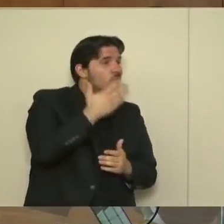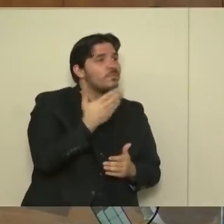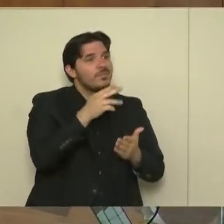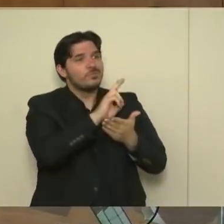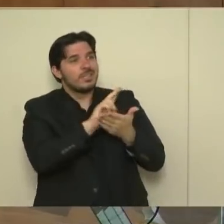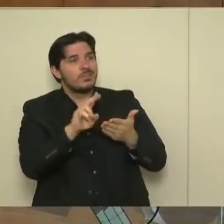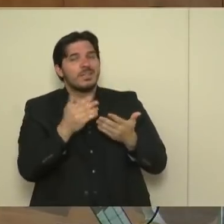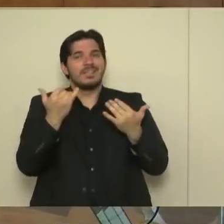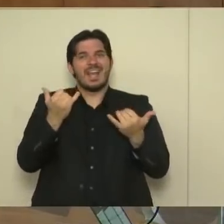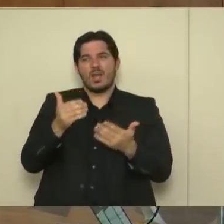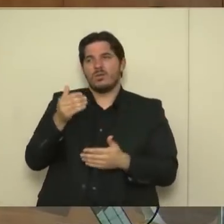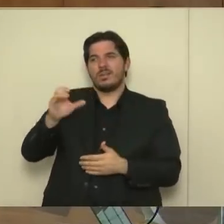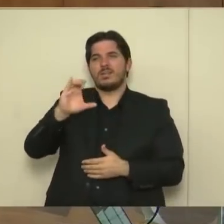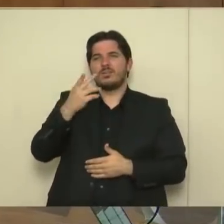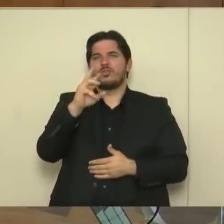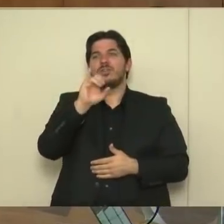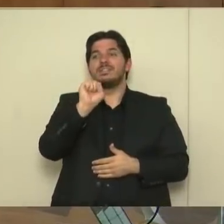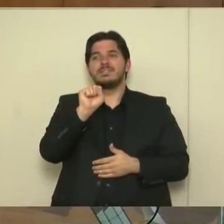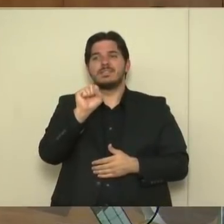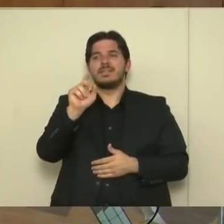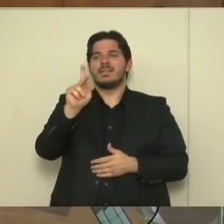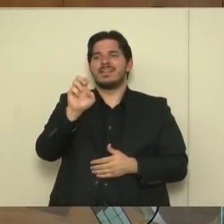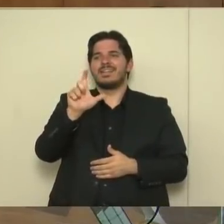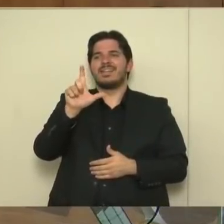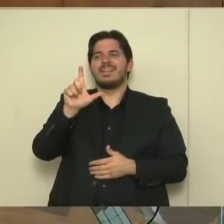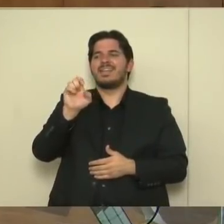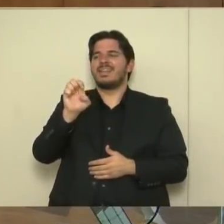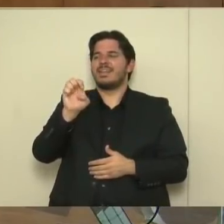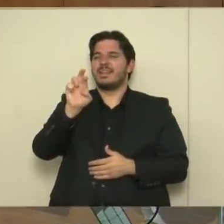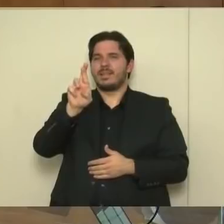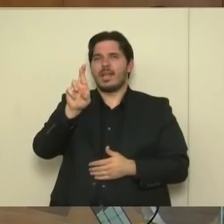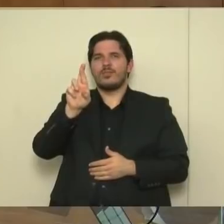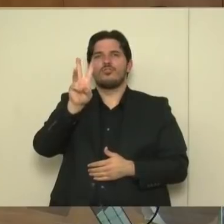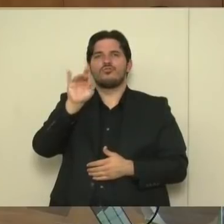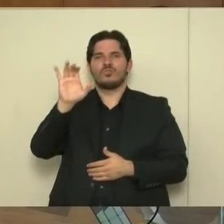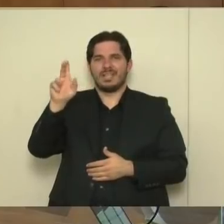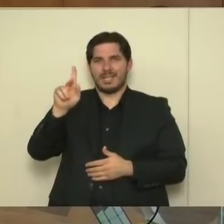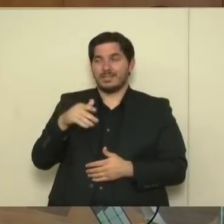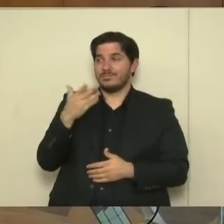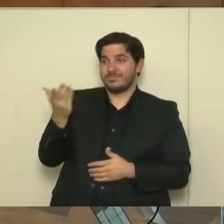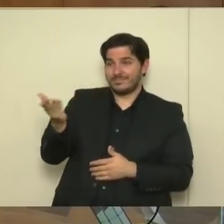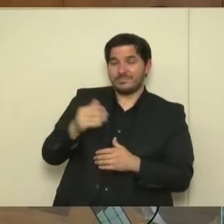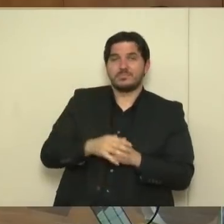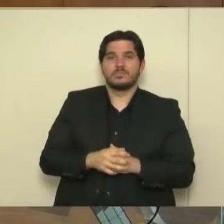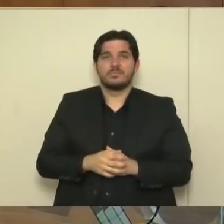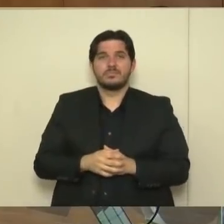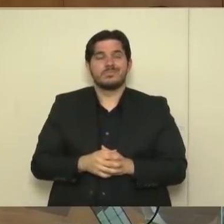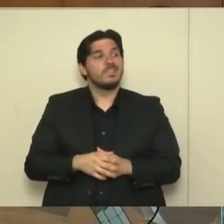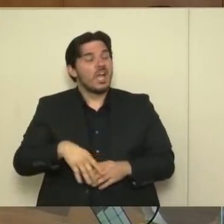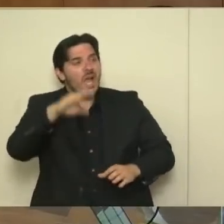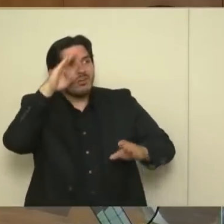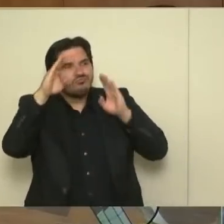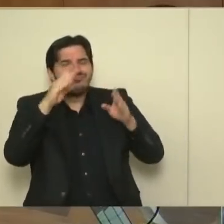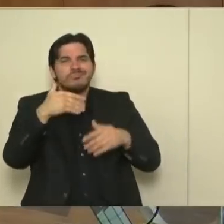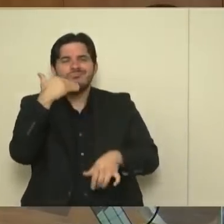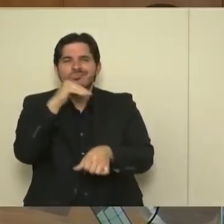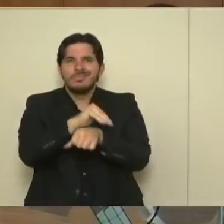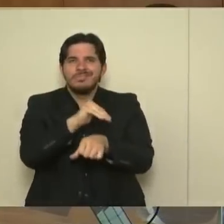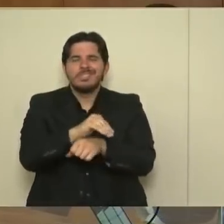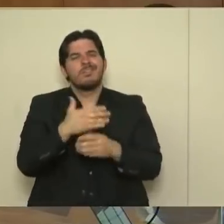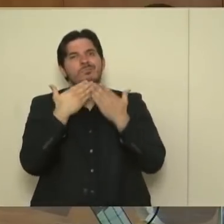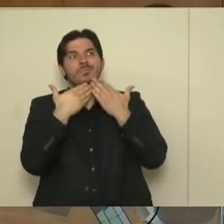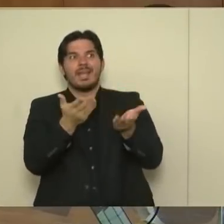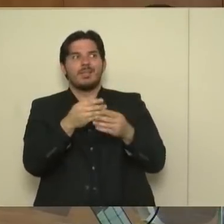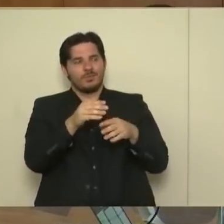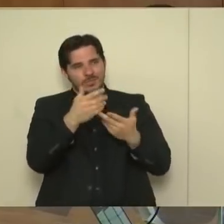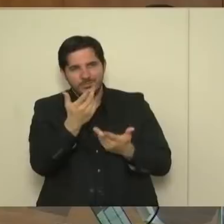Keller with ABQ Business First. Chris, you are unmuted. Go right ahead. Hey, good evening. Thank you for taking my